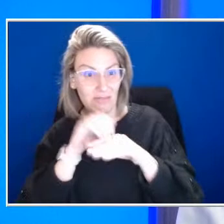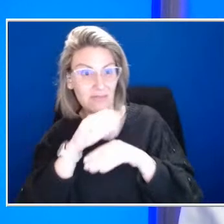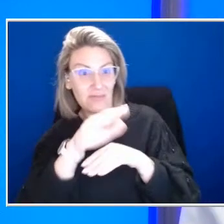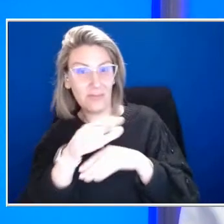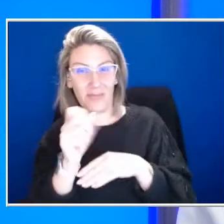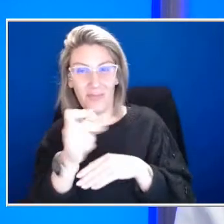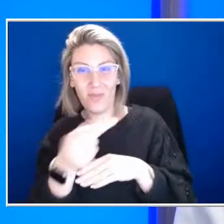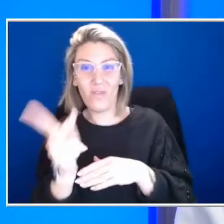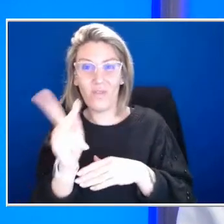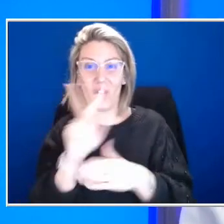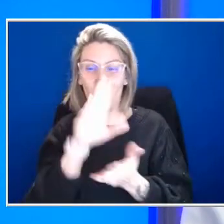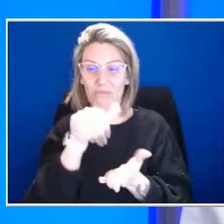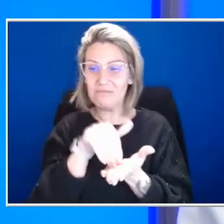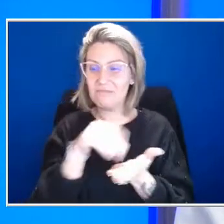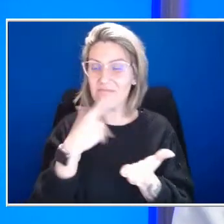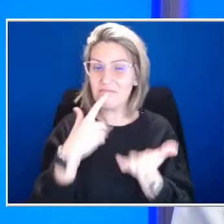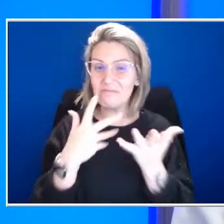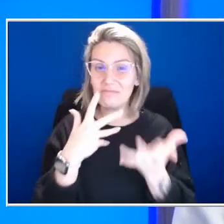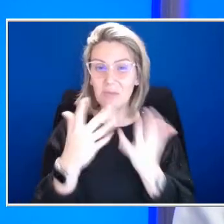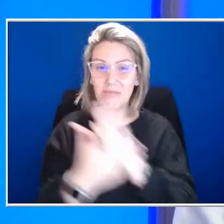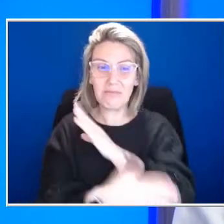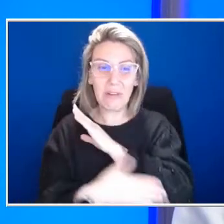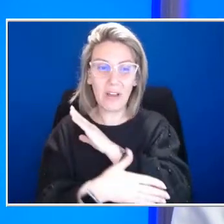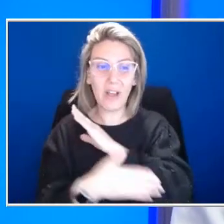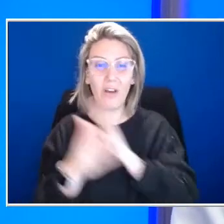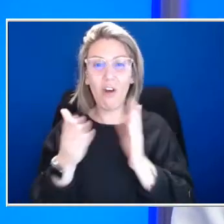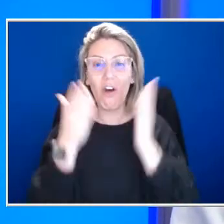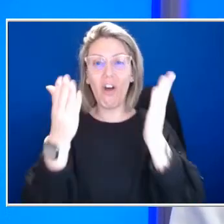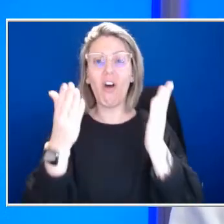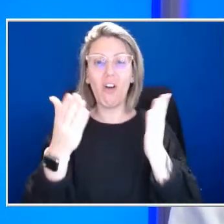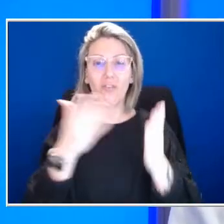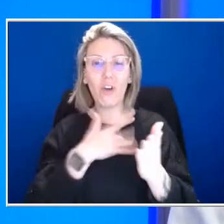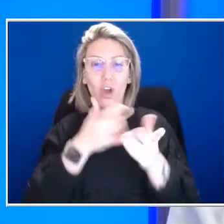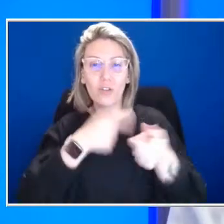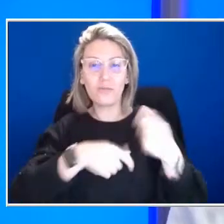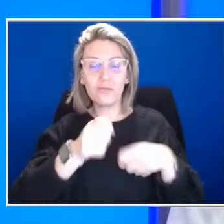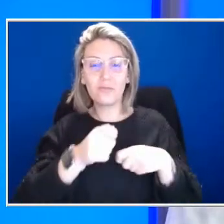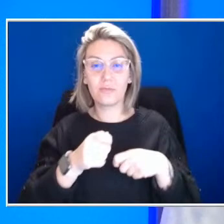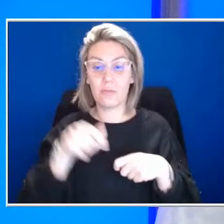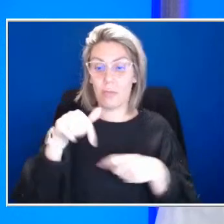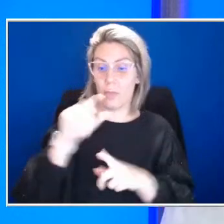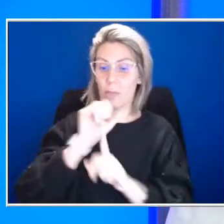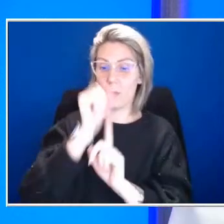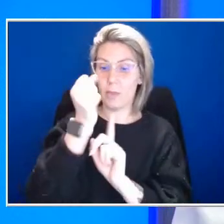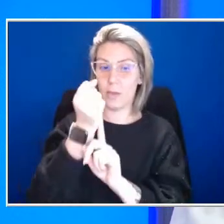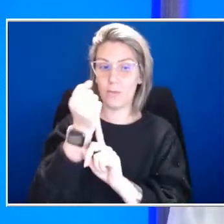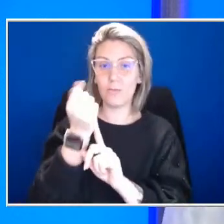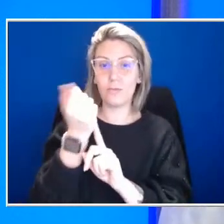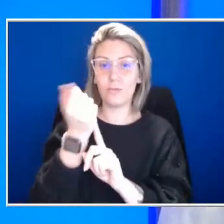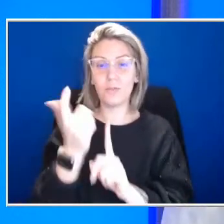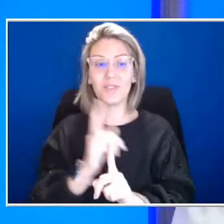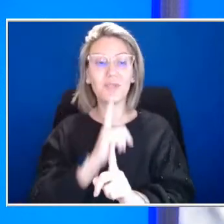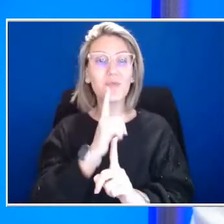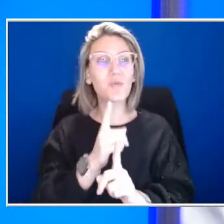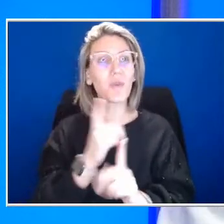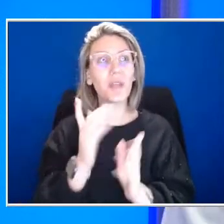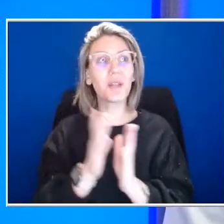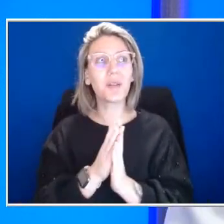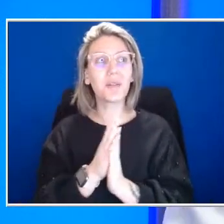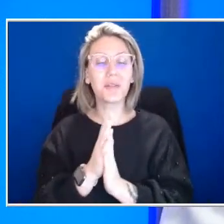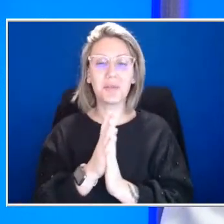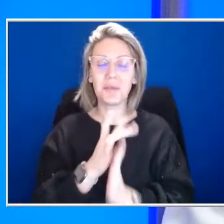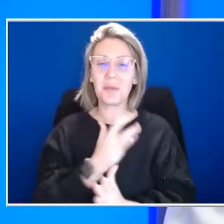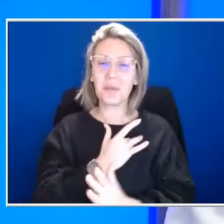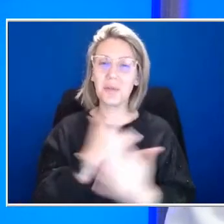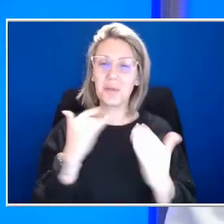country that would be able to offer heart transplantation to Gene. In this situation, it was actually very rewarding to work with